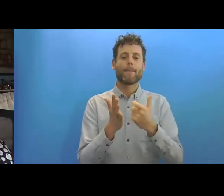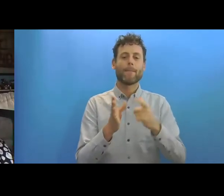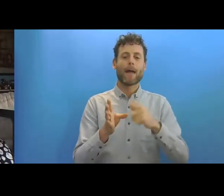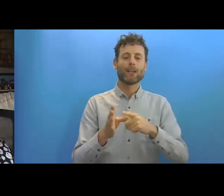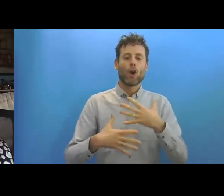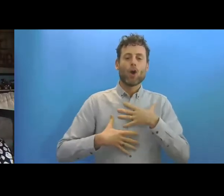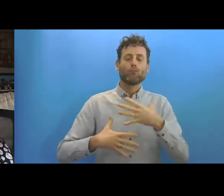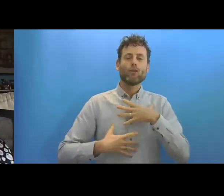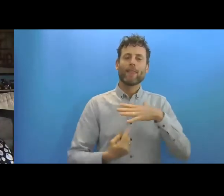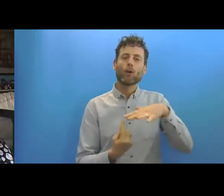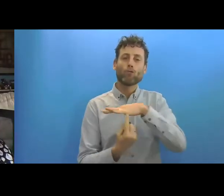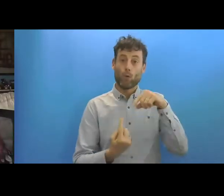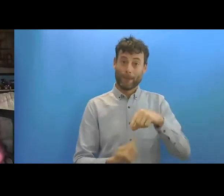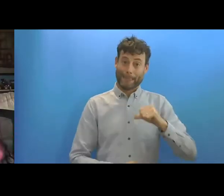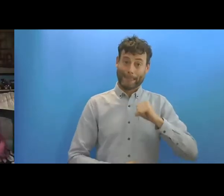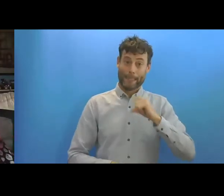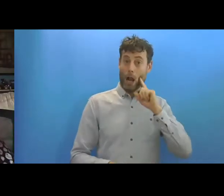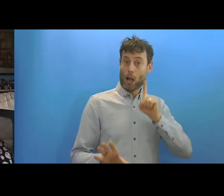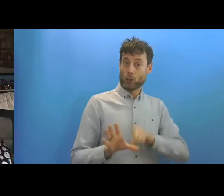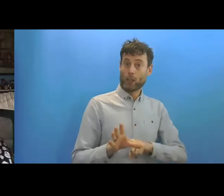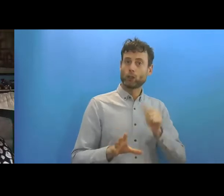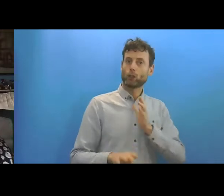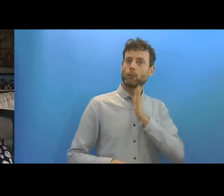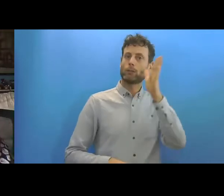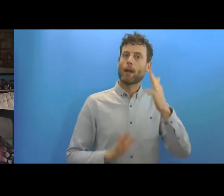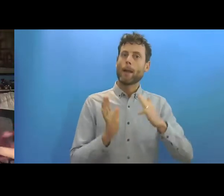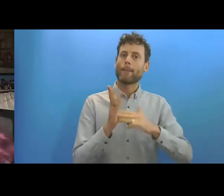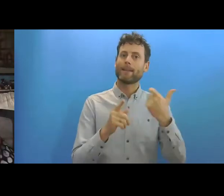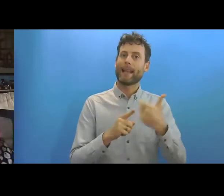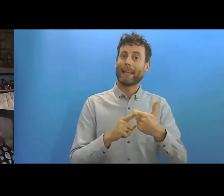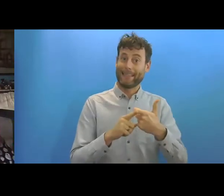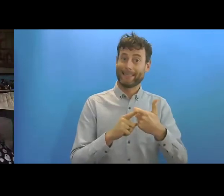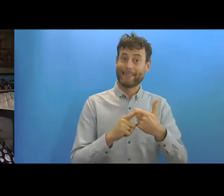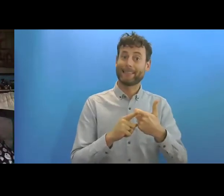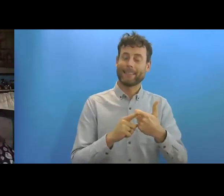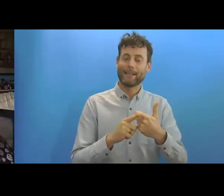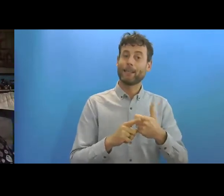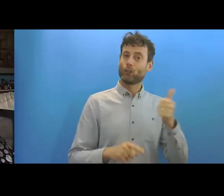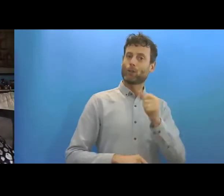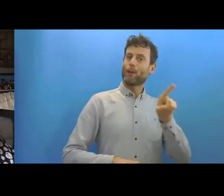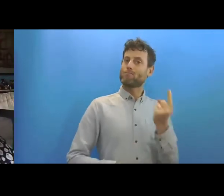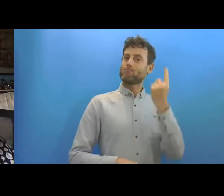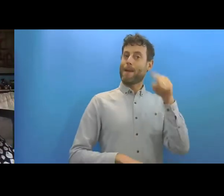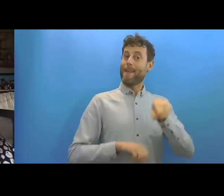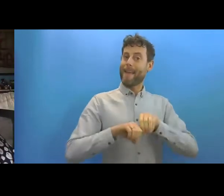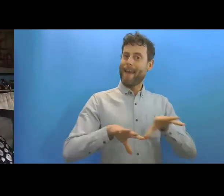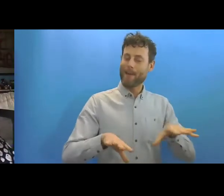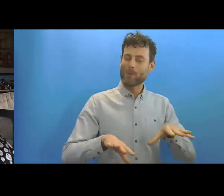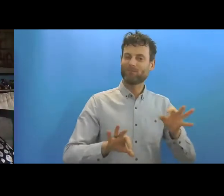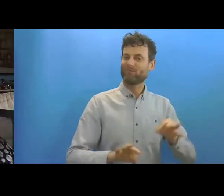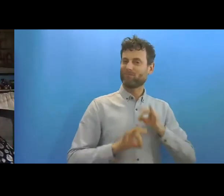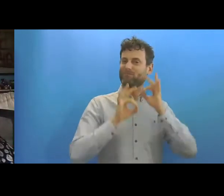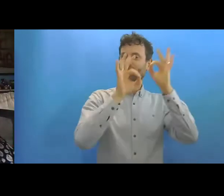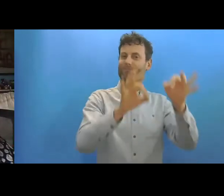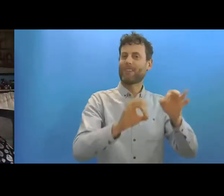Keynes IF Festival last year and will premiere there again next year, or this year rather,